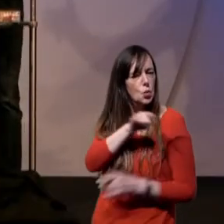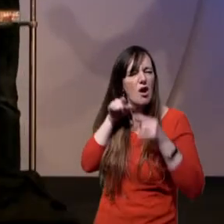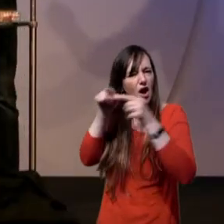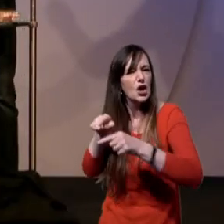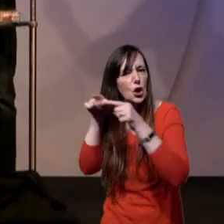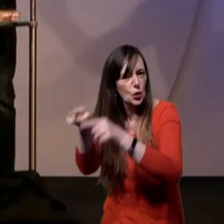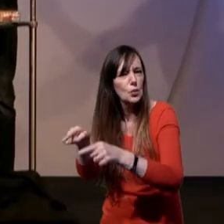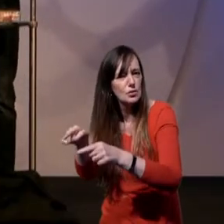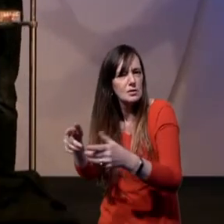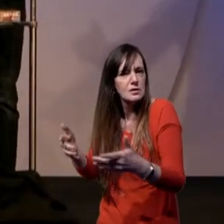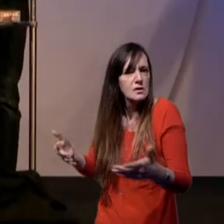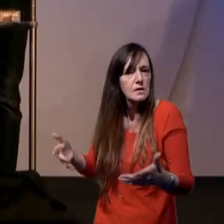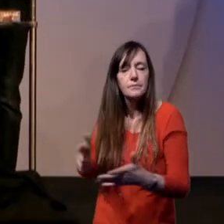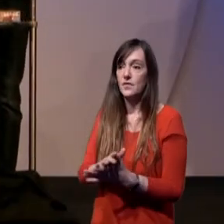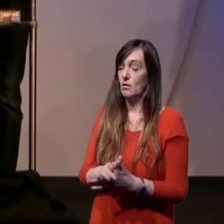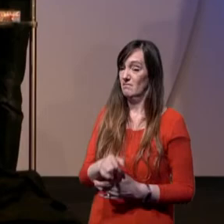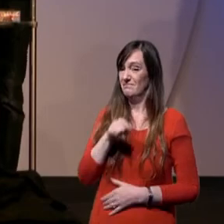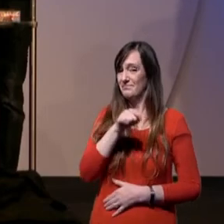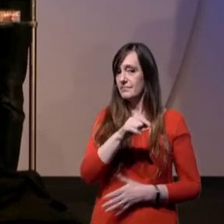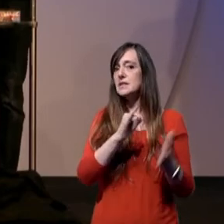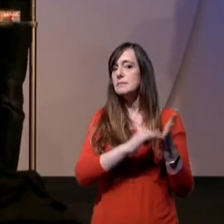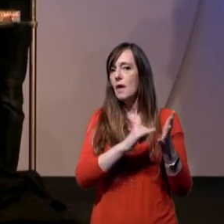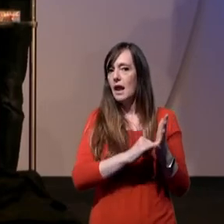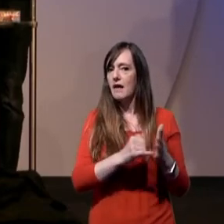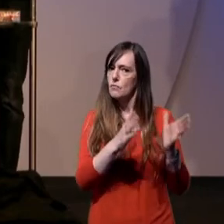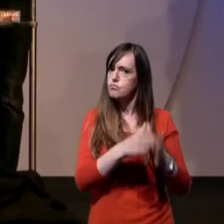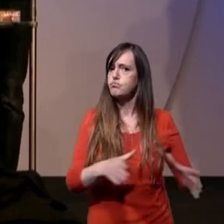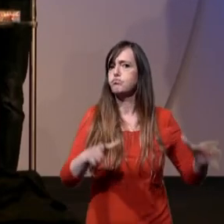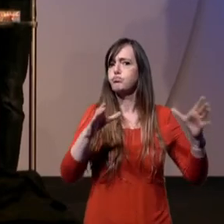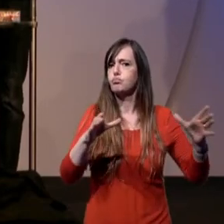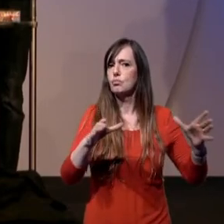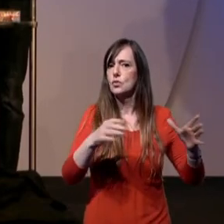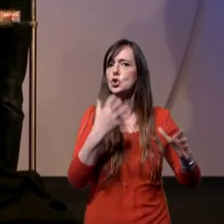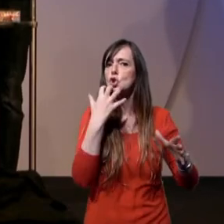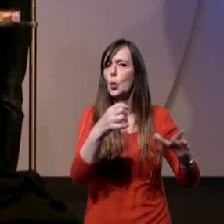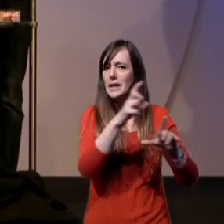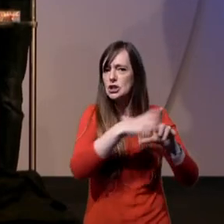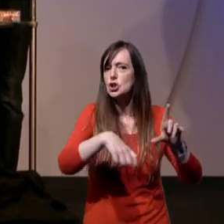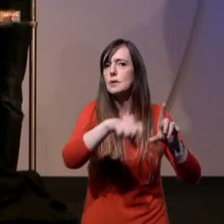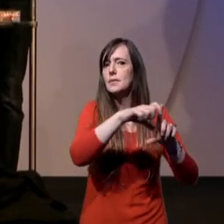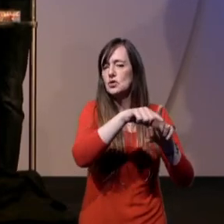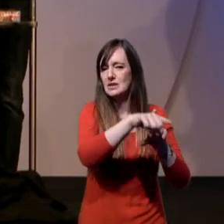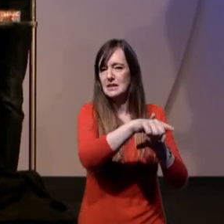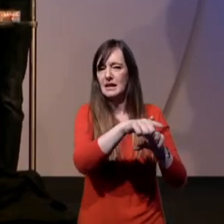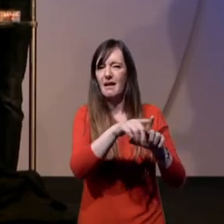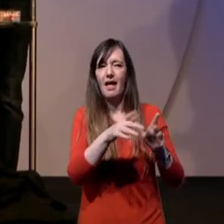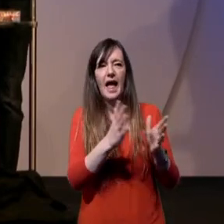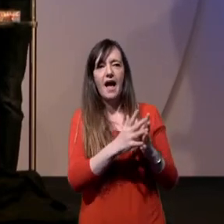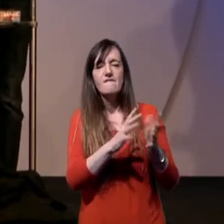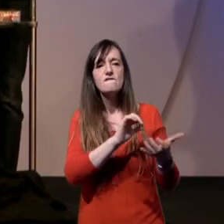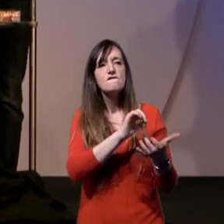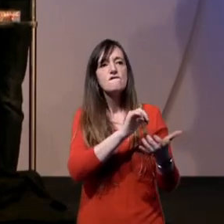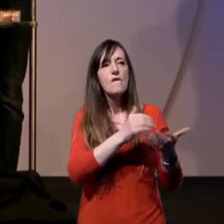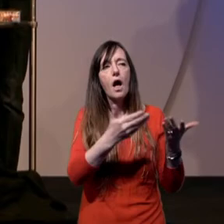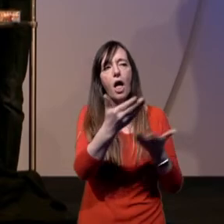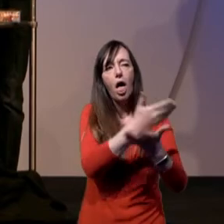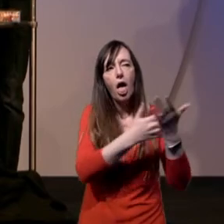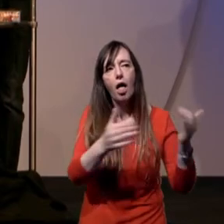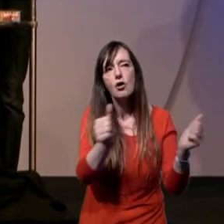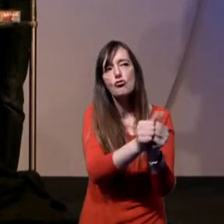a large Jewish population in Smyrna, and the Jewish community had a comfortable arrangement with the